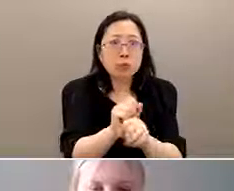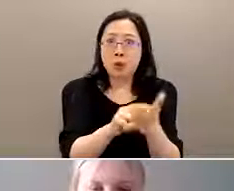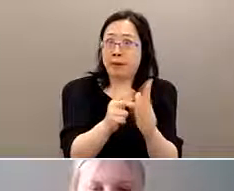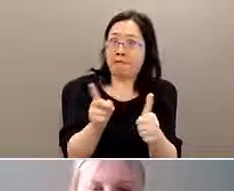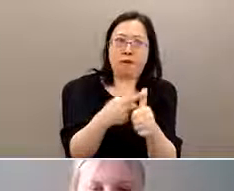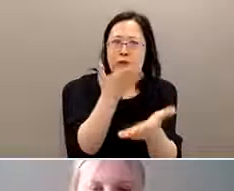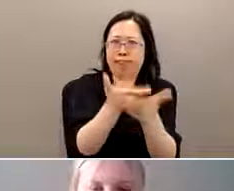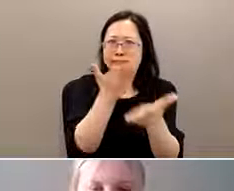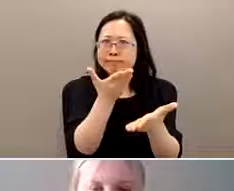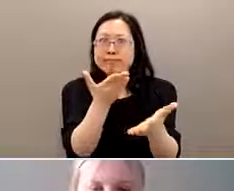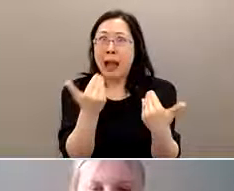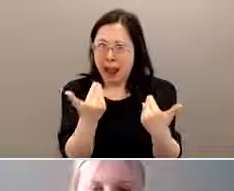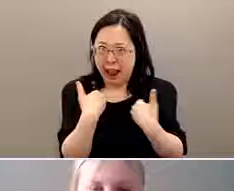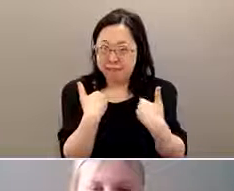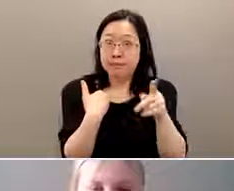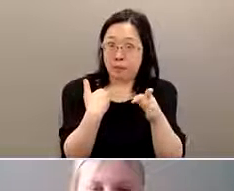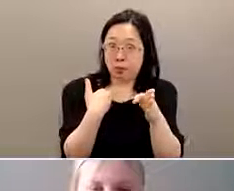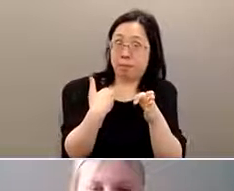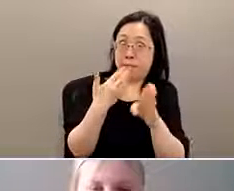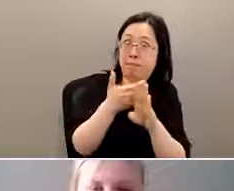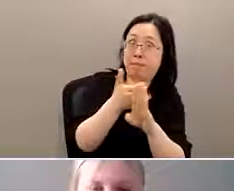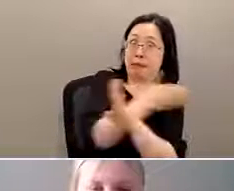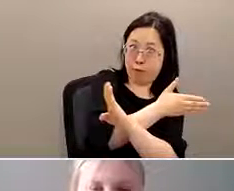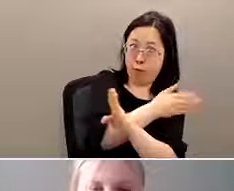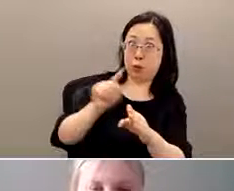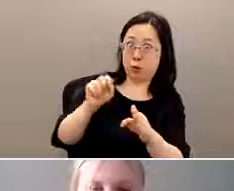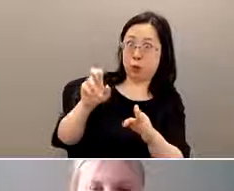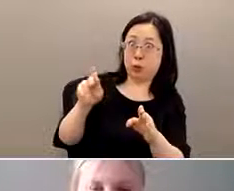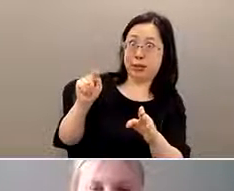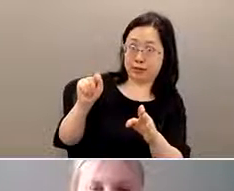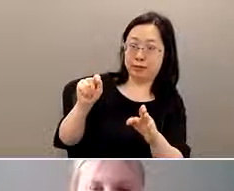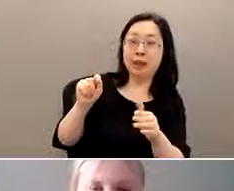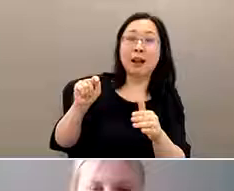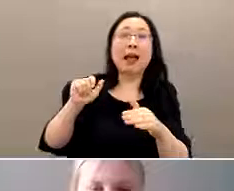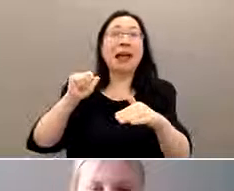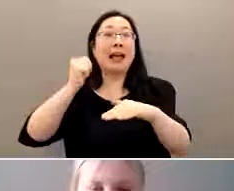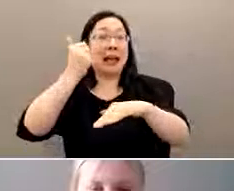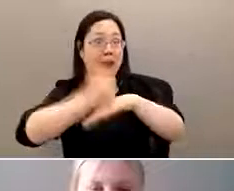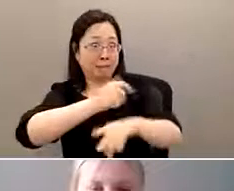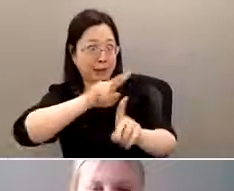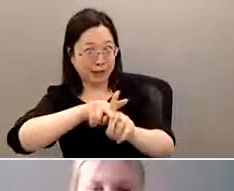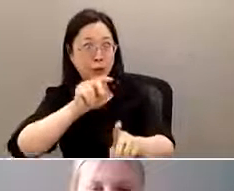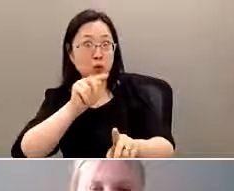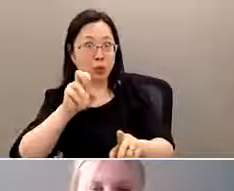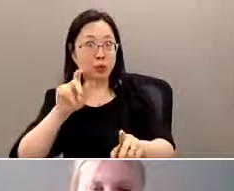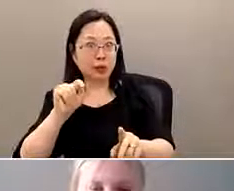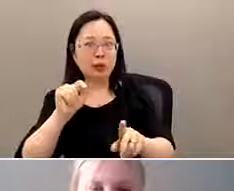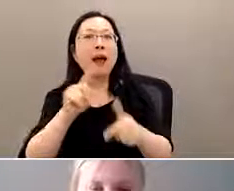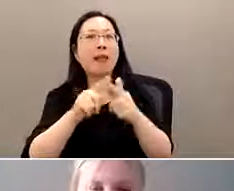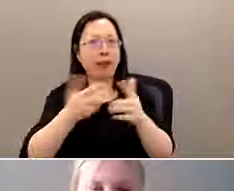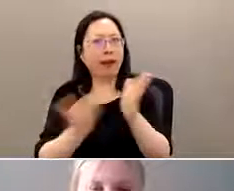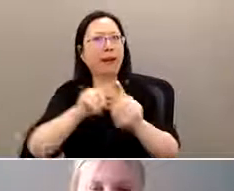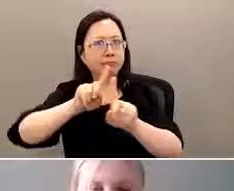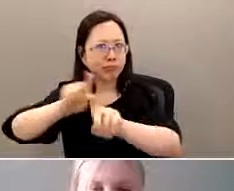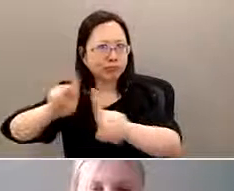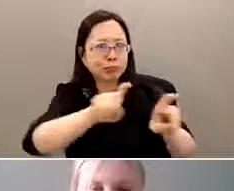what was happening beforehand to see if the toolkit was effective, but it also allows the